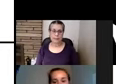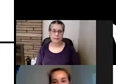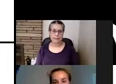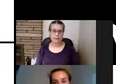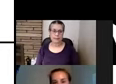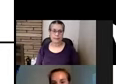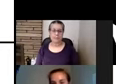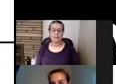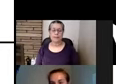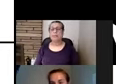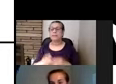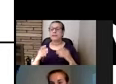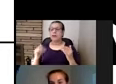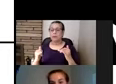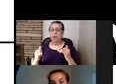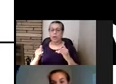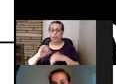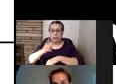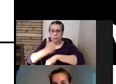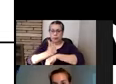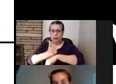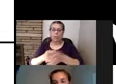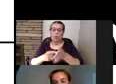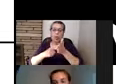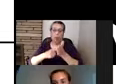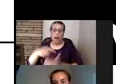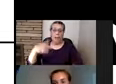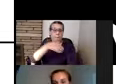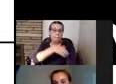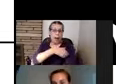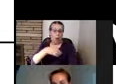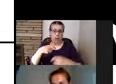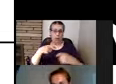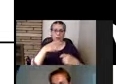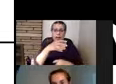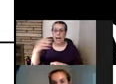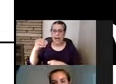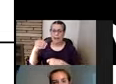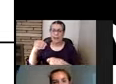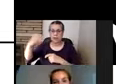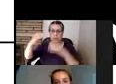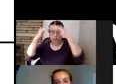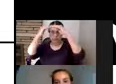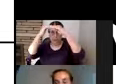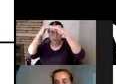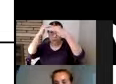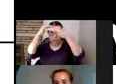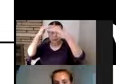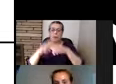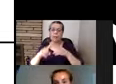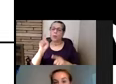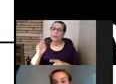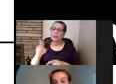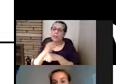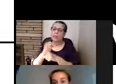As station fare vending machines require power and shelter, these will be deployed at stations. But we need to make choices about